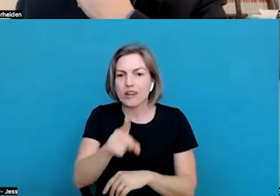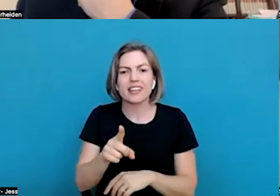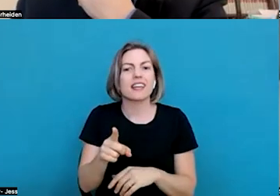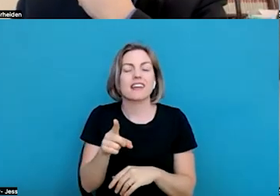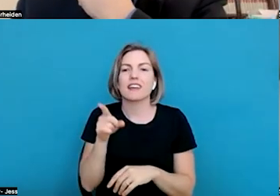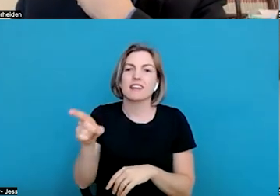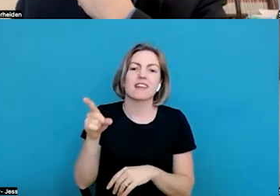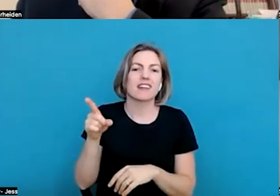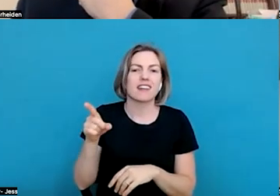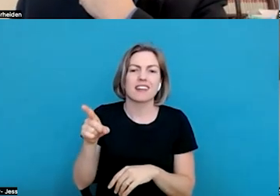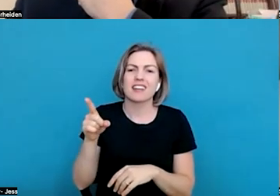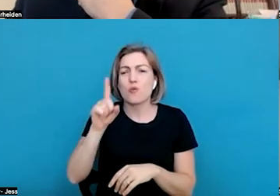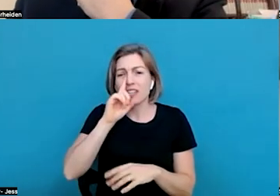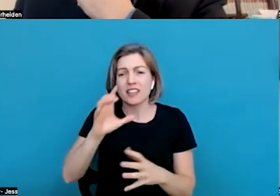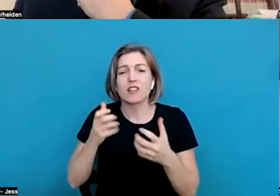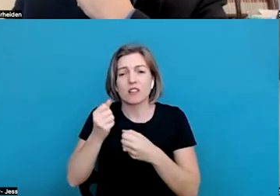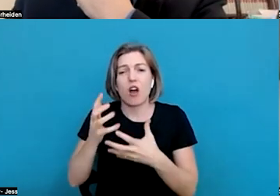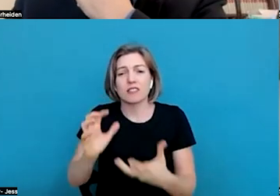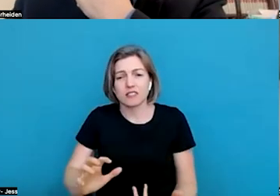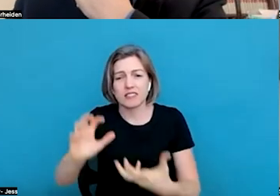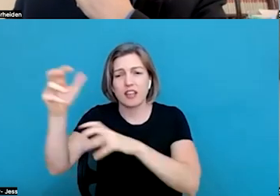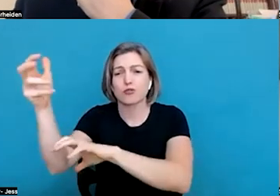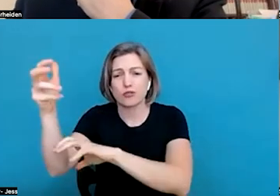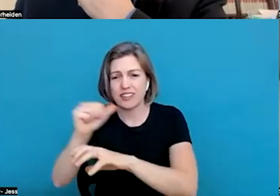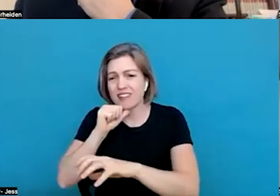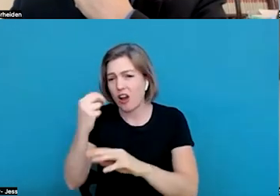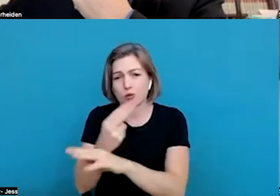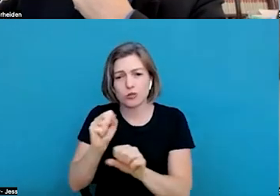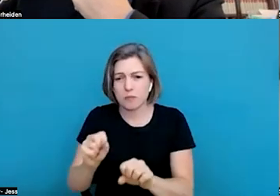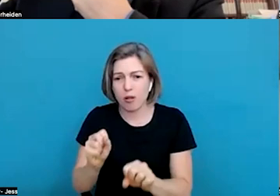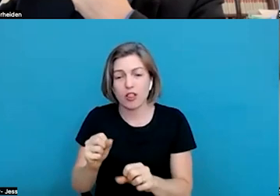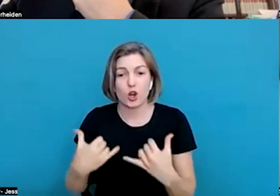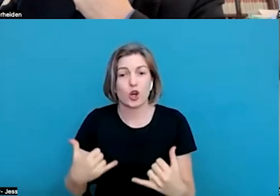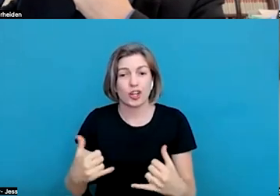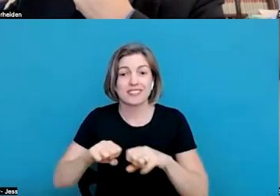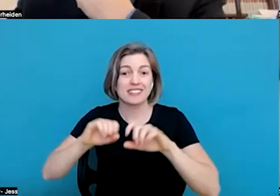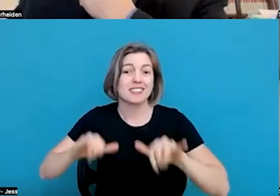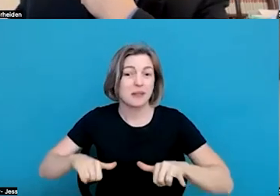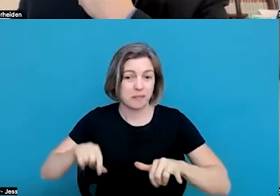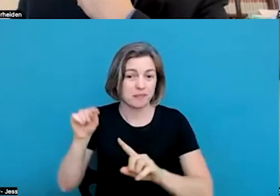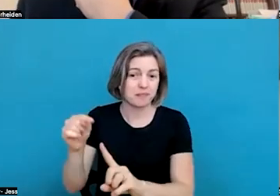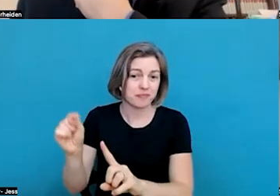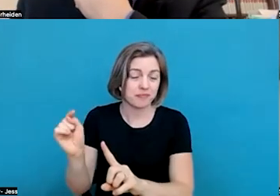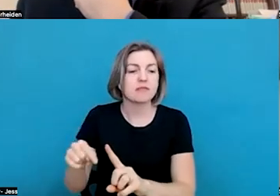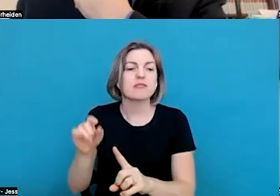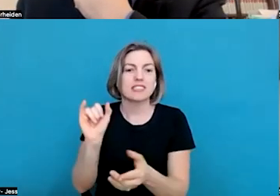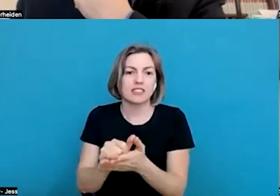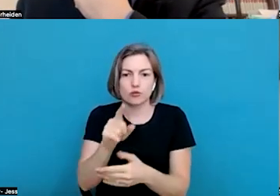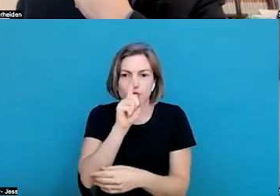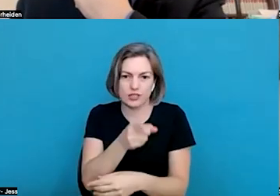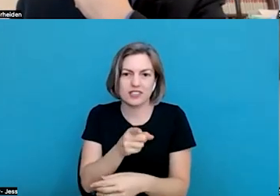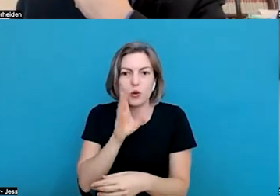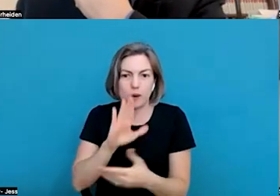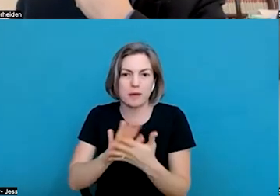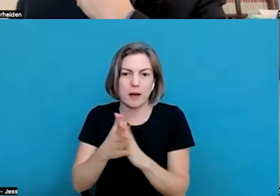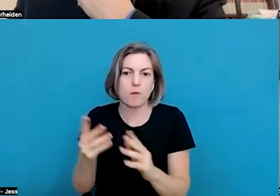ineffectual, disastrous, and just unusable the current system is. And that is truly going to get worse